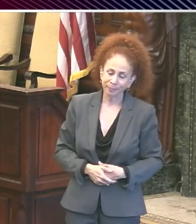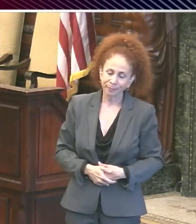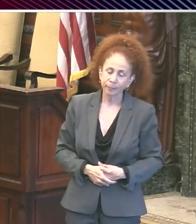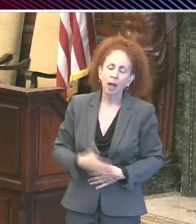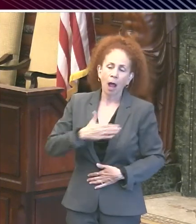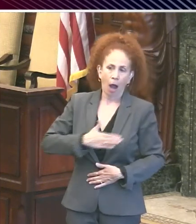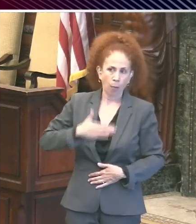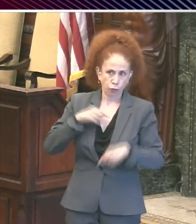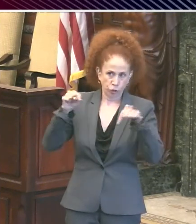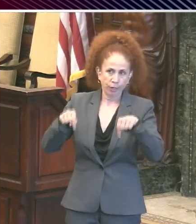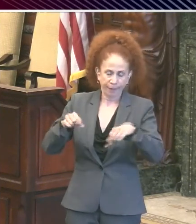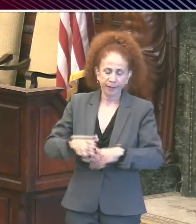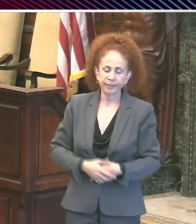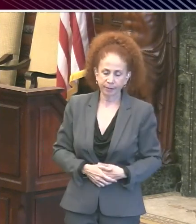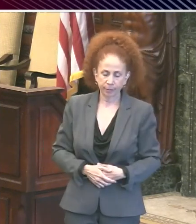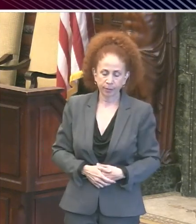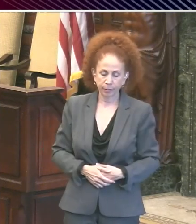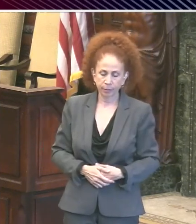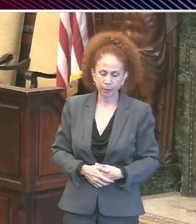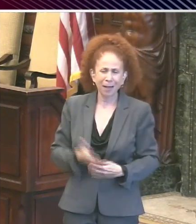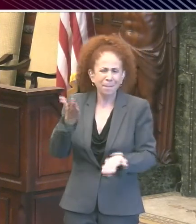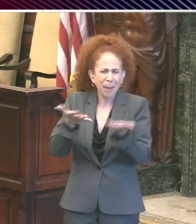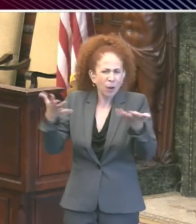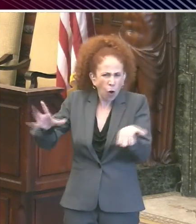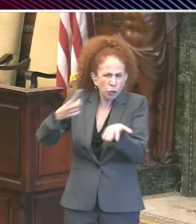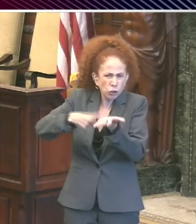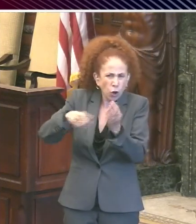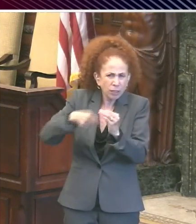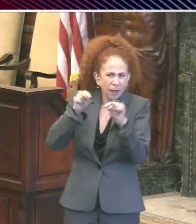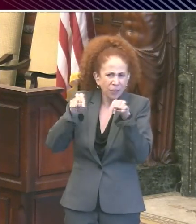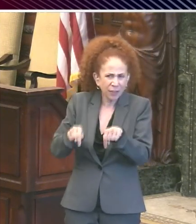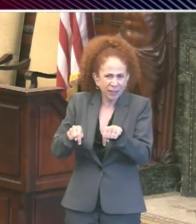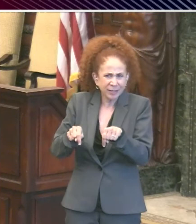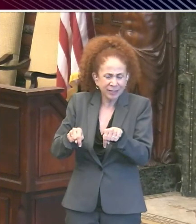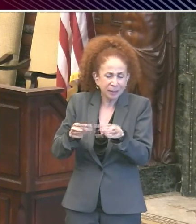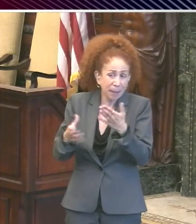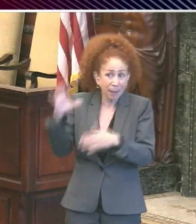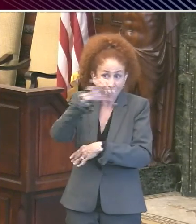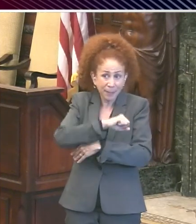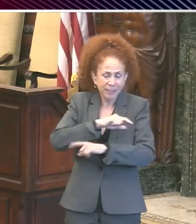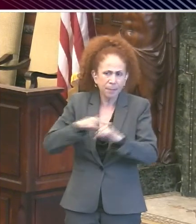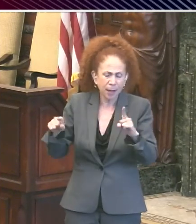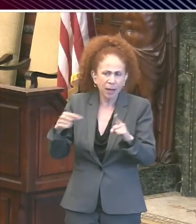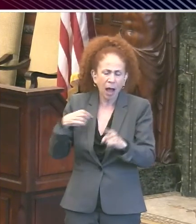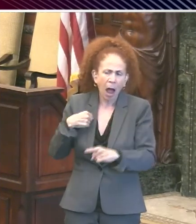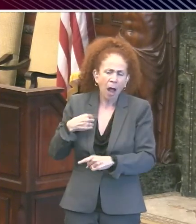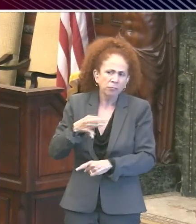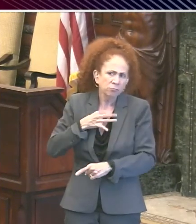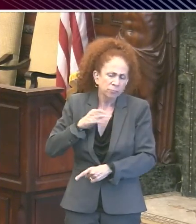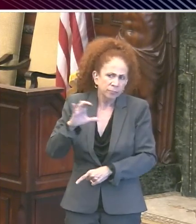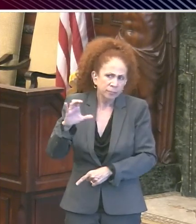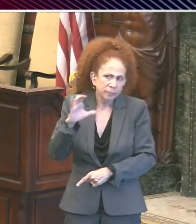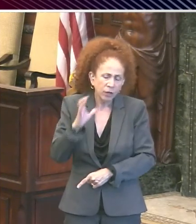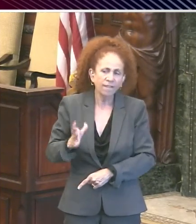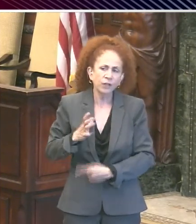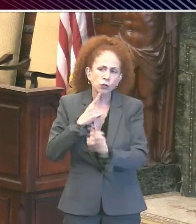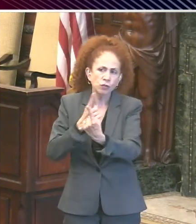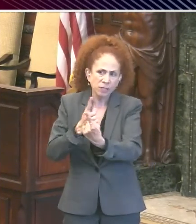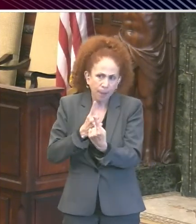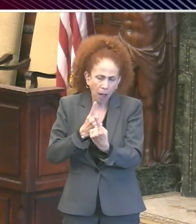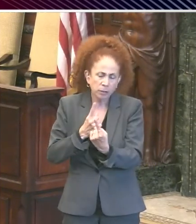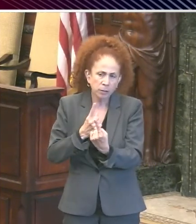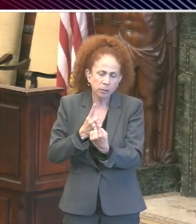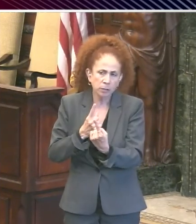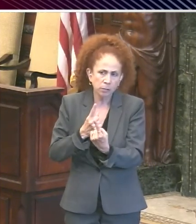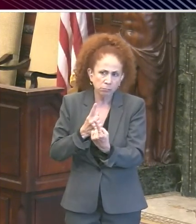I appreciate this. So you may have already talked about this and I missed it, but I was looking to see if an official response had